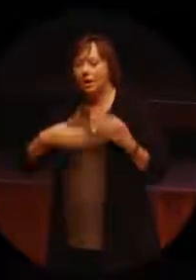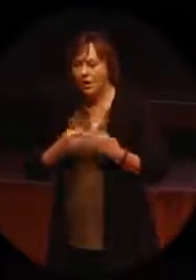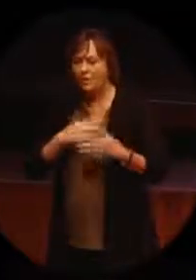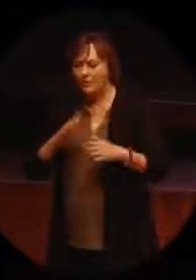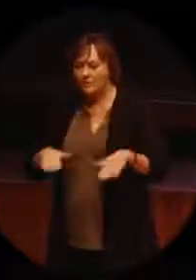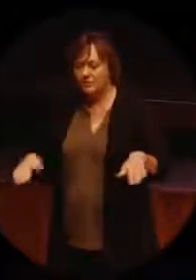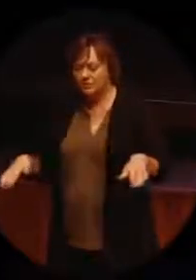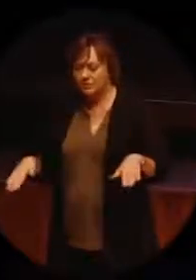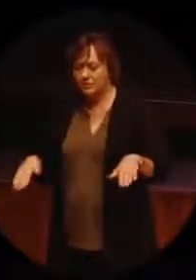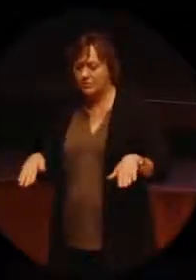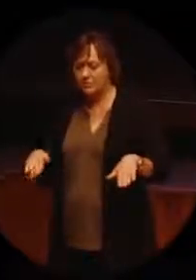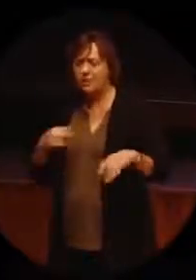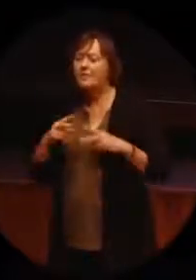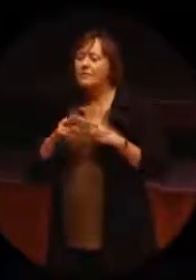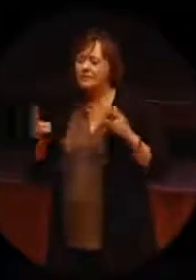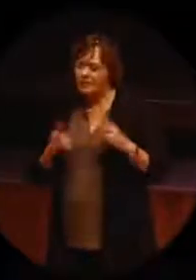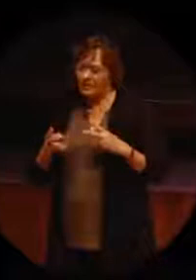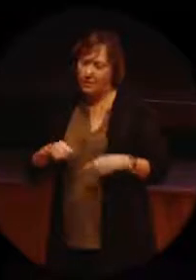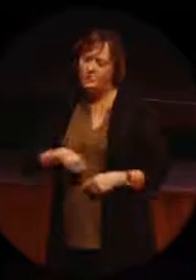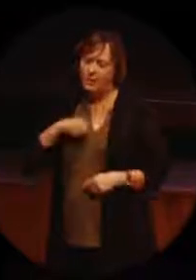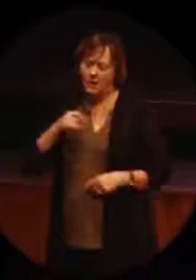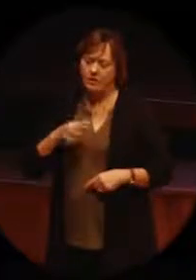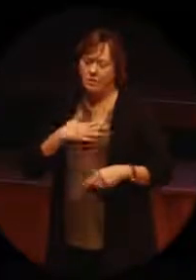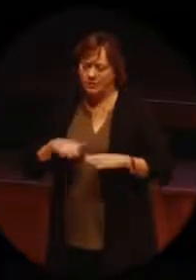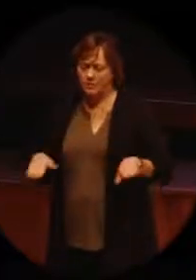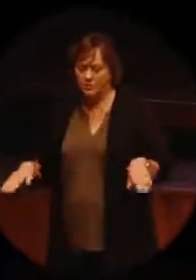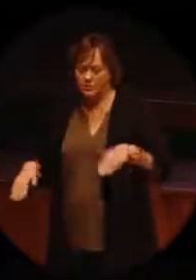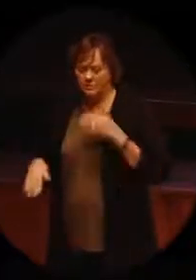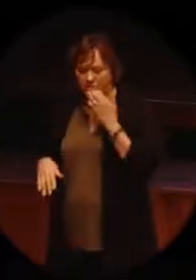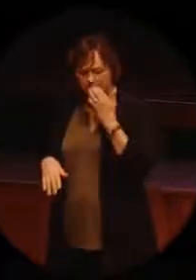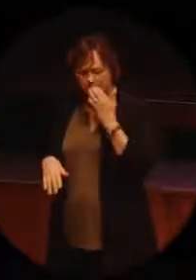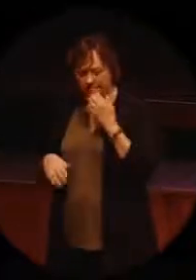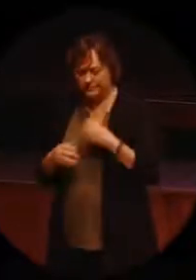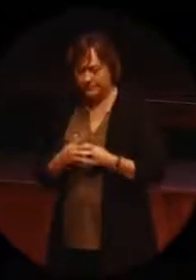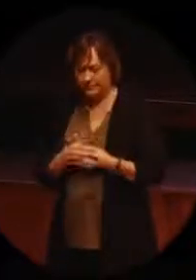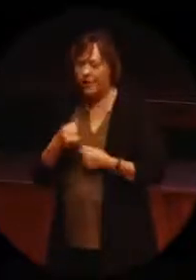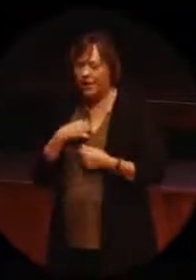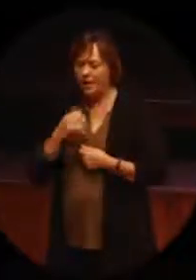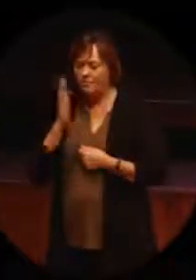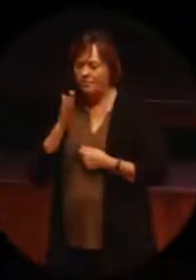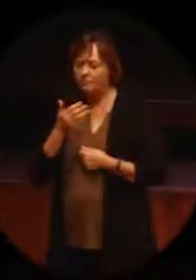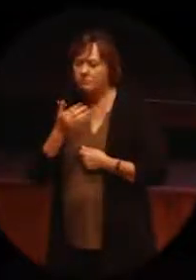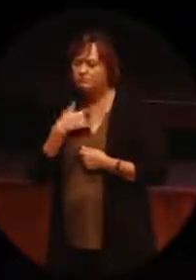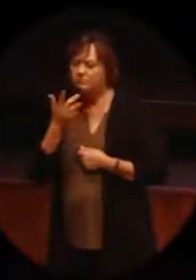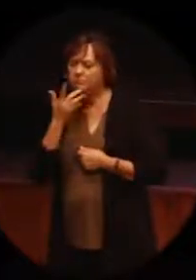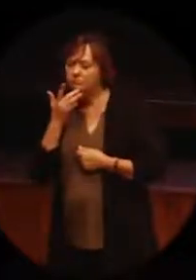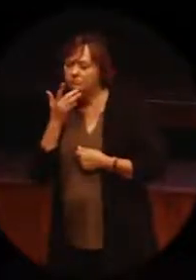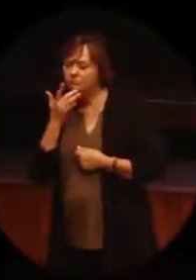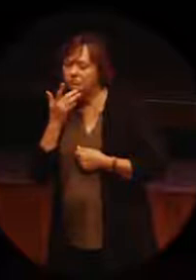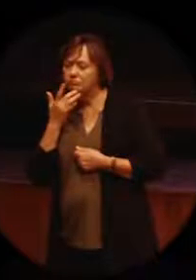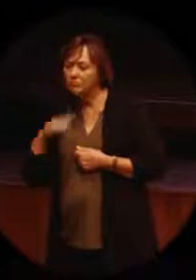And all of my children, I'm very, very proud of. And I'd much rather